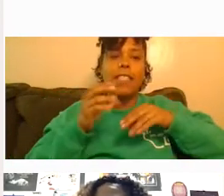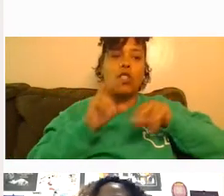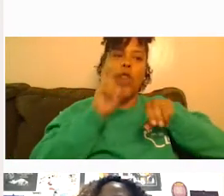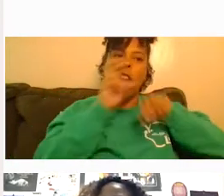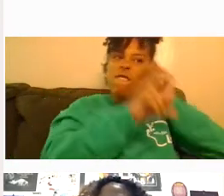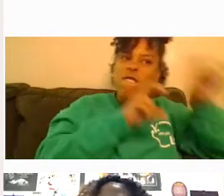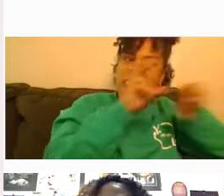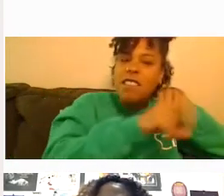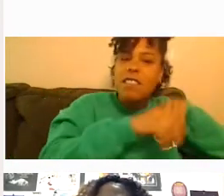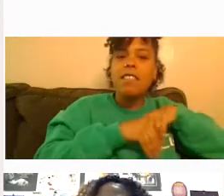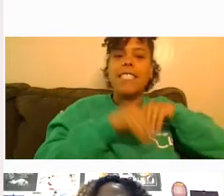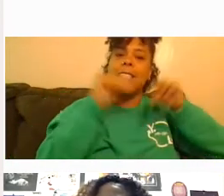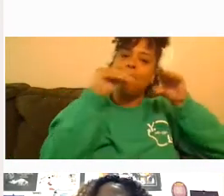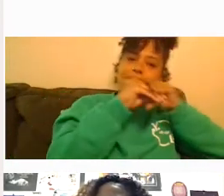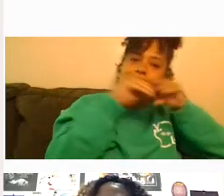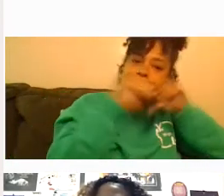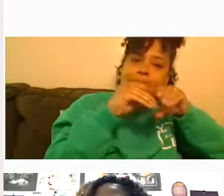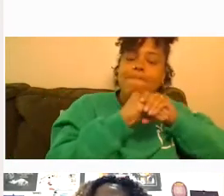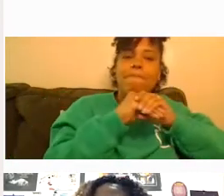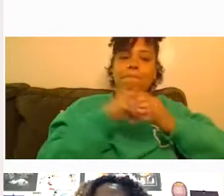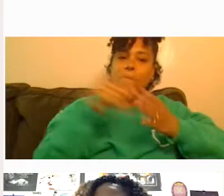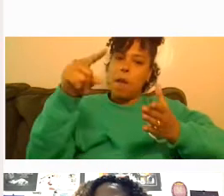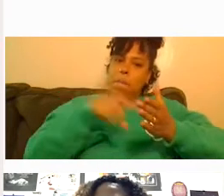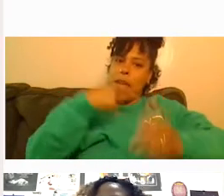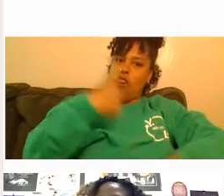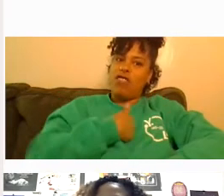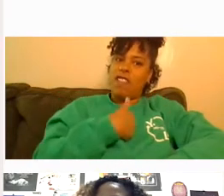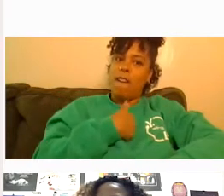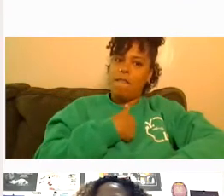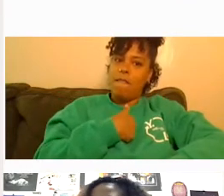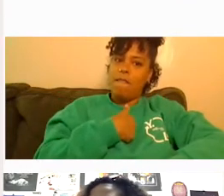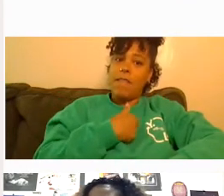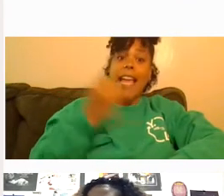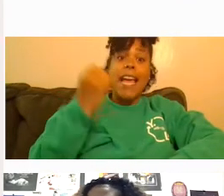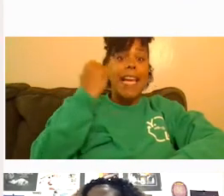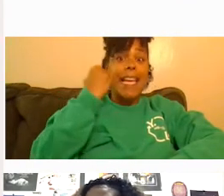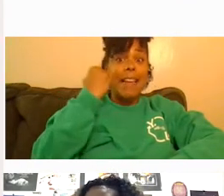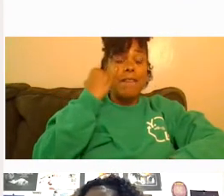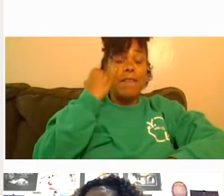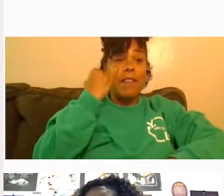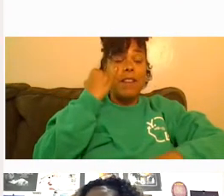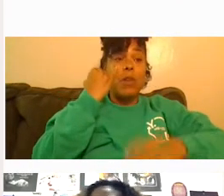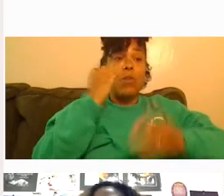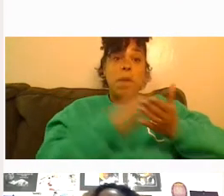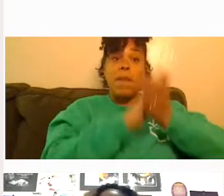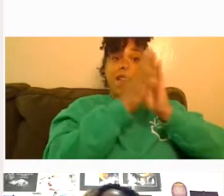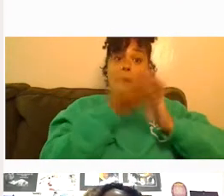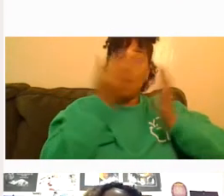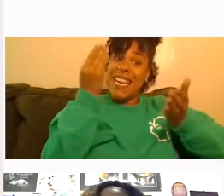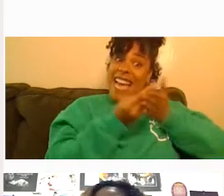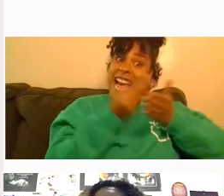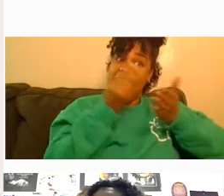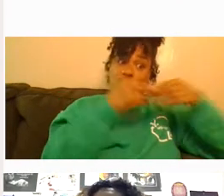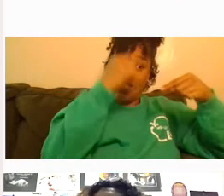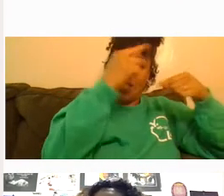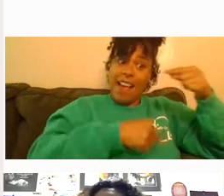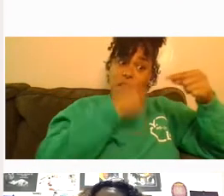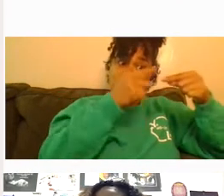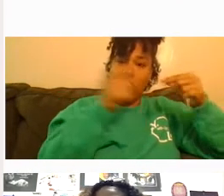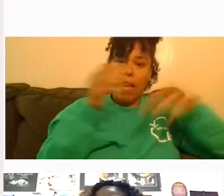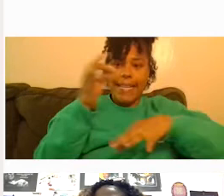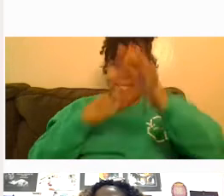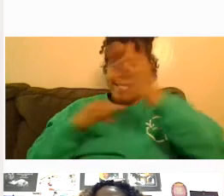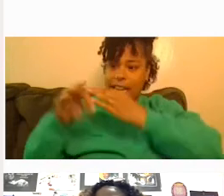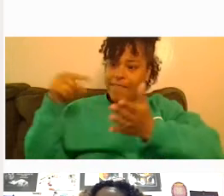assets. See, if we move from that debt cycle to the cash cycle, we will become financially healthy. there are three challenges